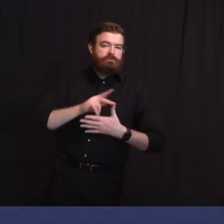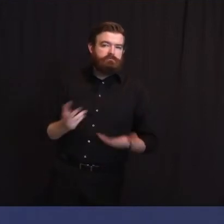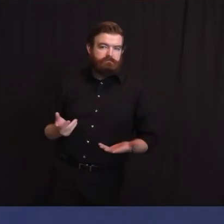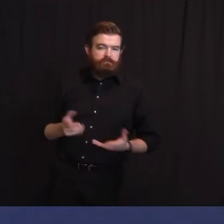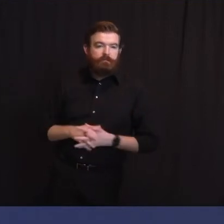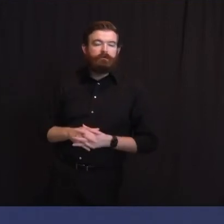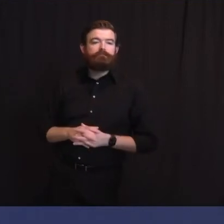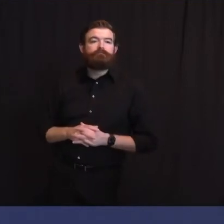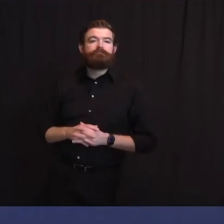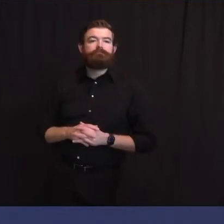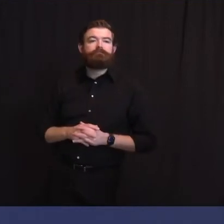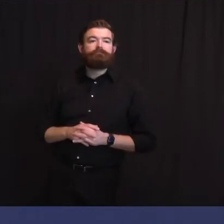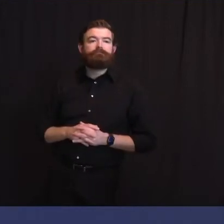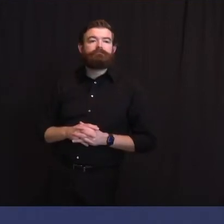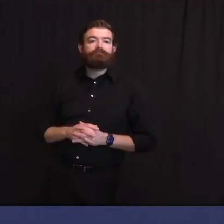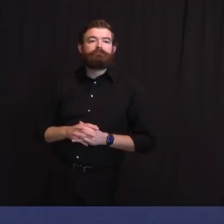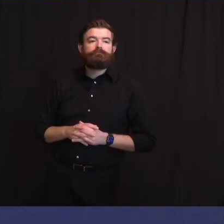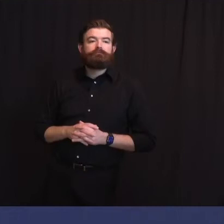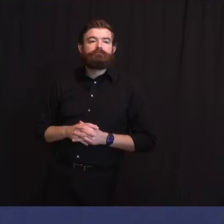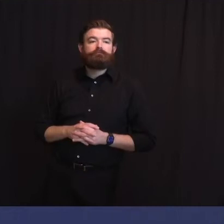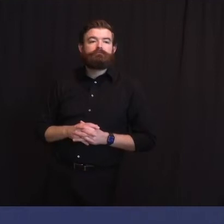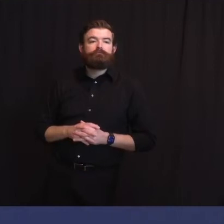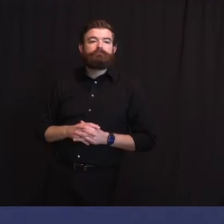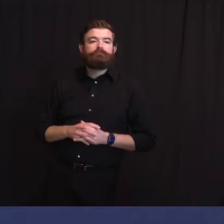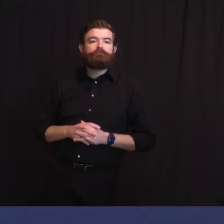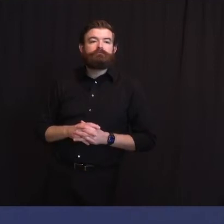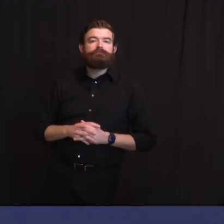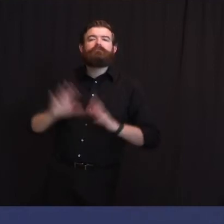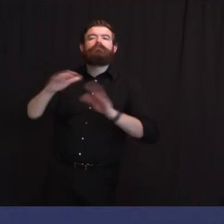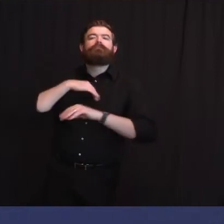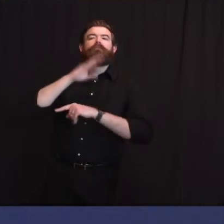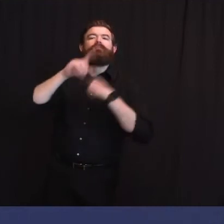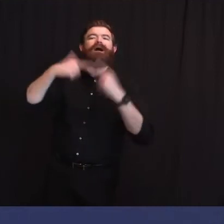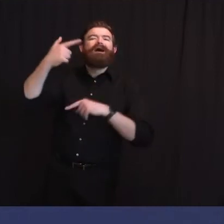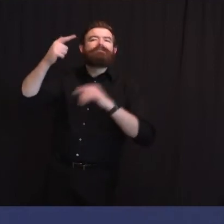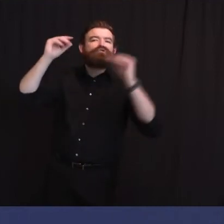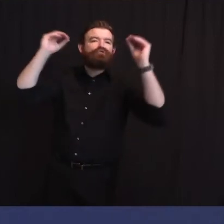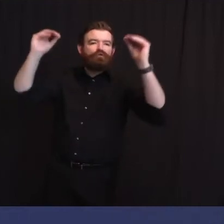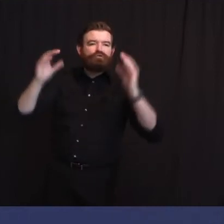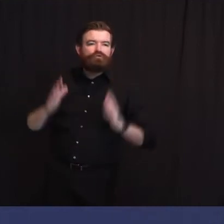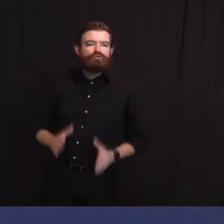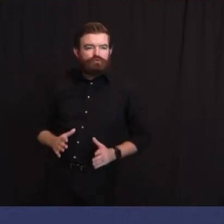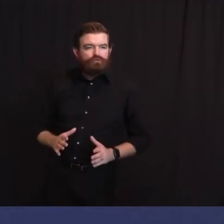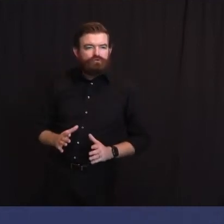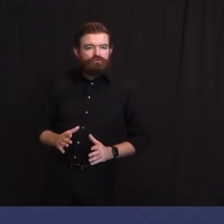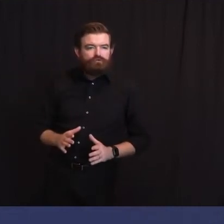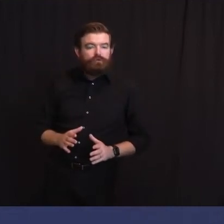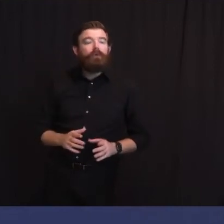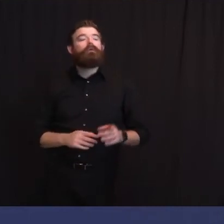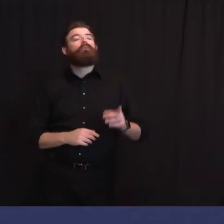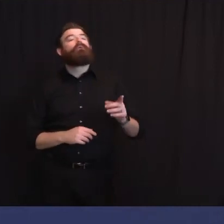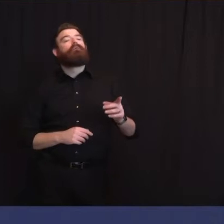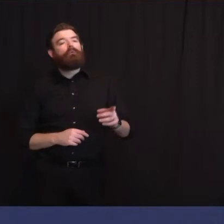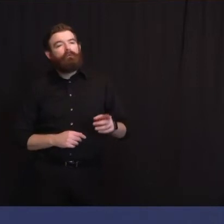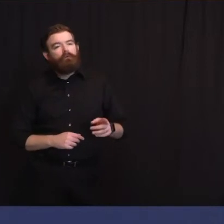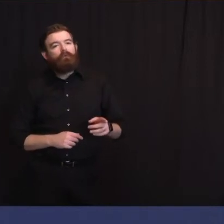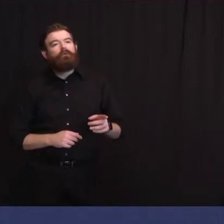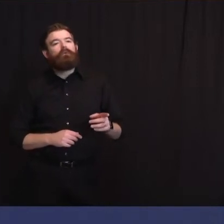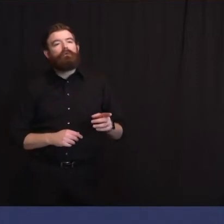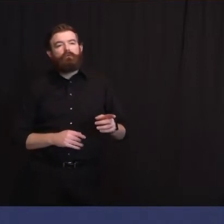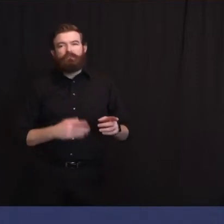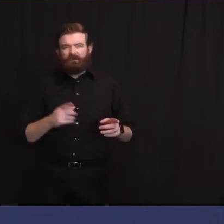owner students. Yeah, I mean, they're going to be on the list. I can't tell you how there's a lot of folks on a similar list. Okay, in regard to that